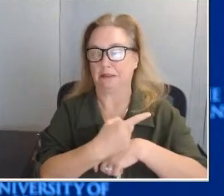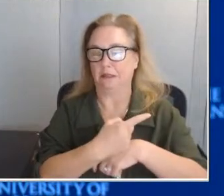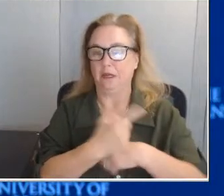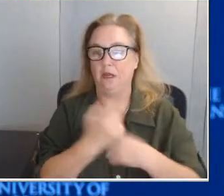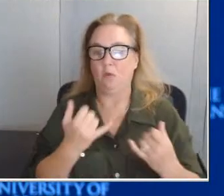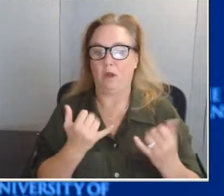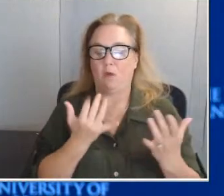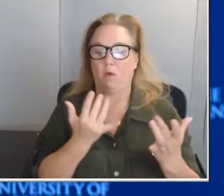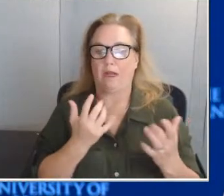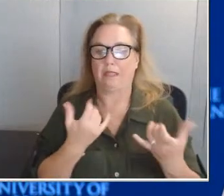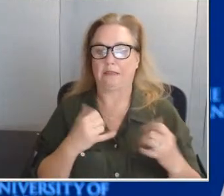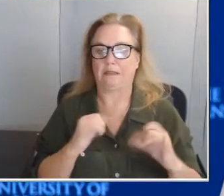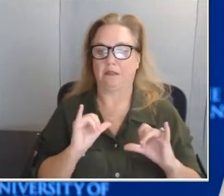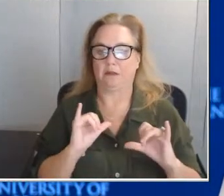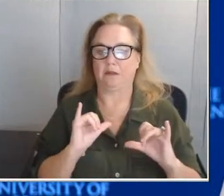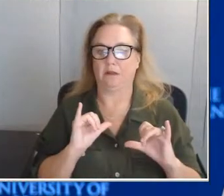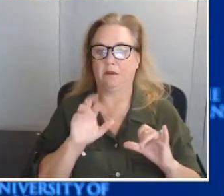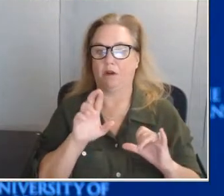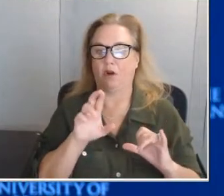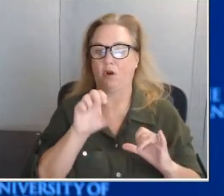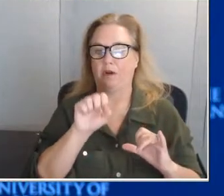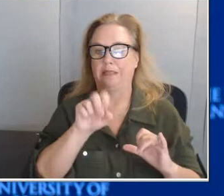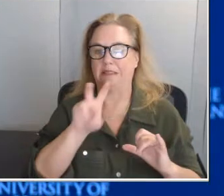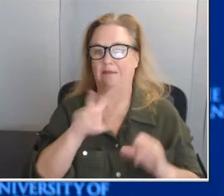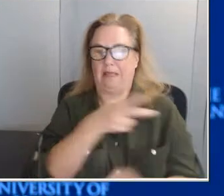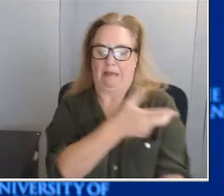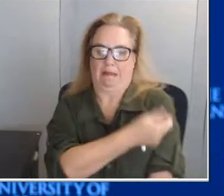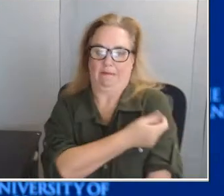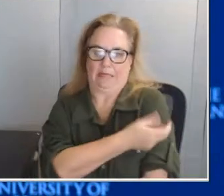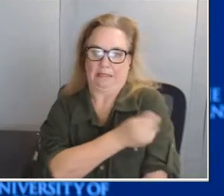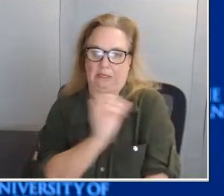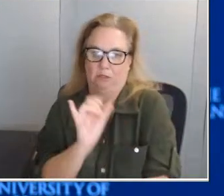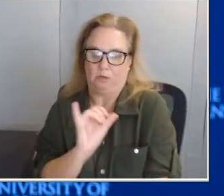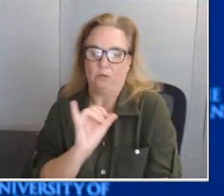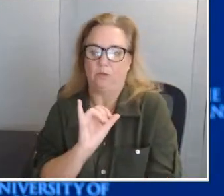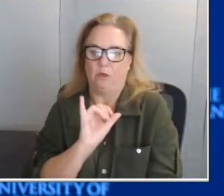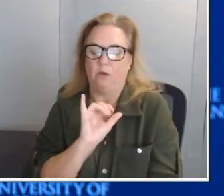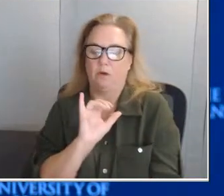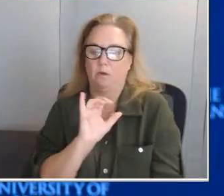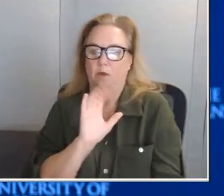awaiting our supply of the RSV vaccine as well, and when we have that, we'll be able to